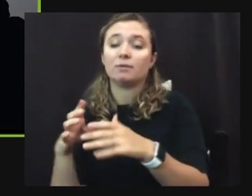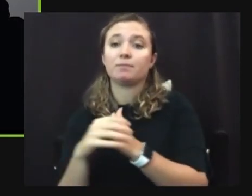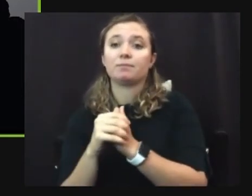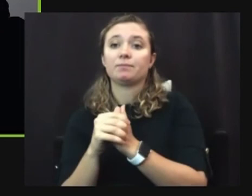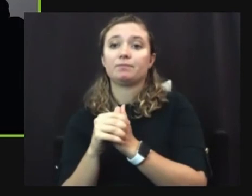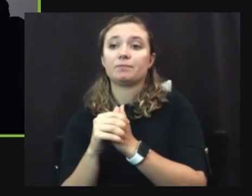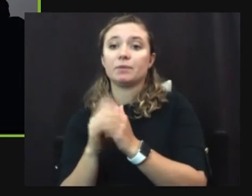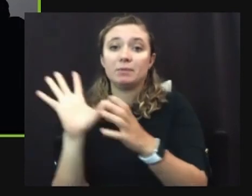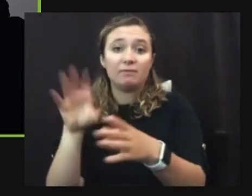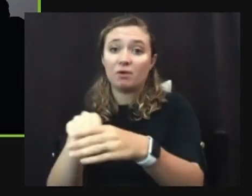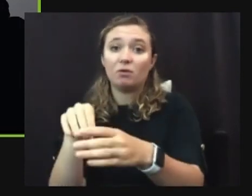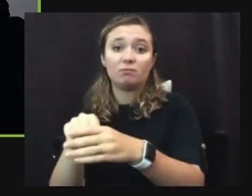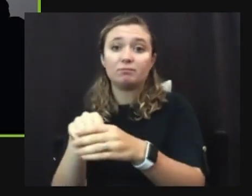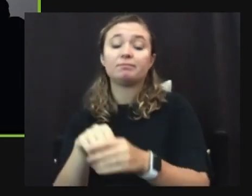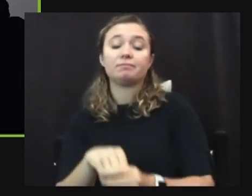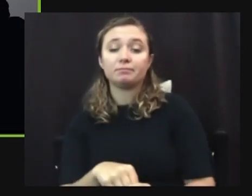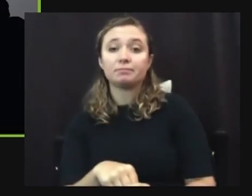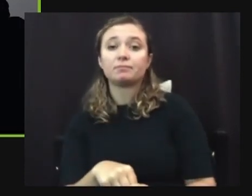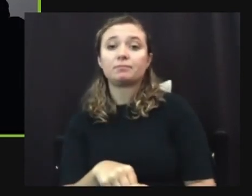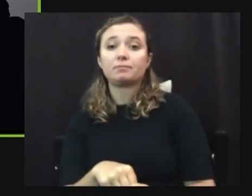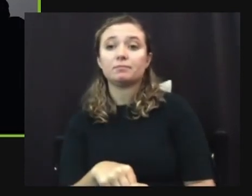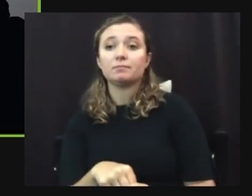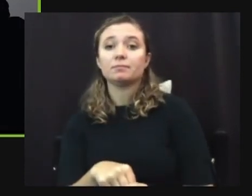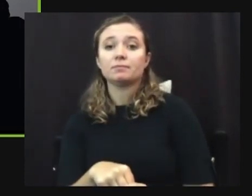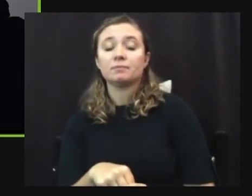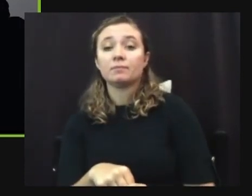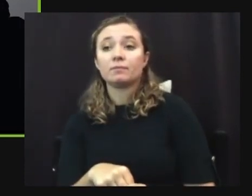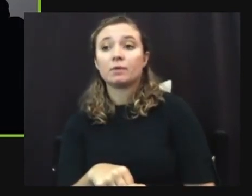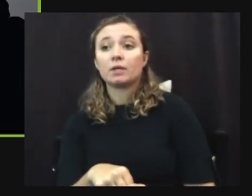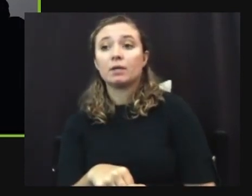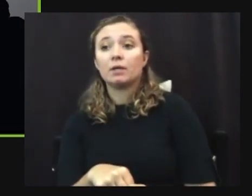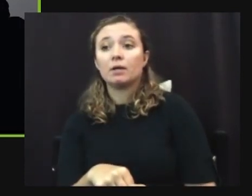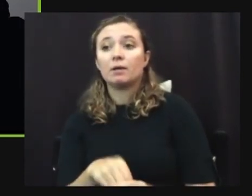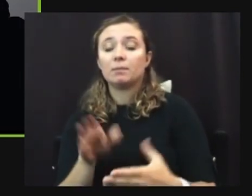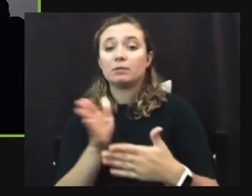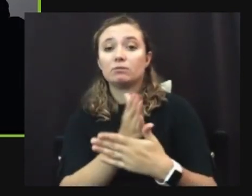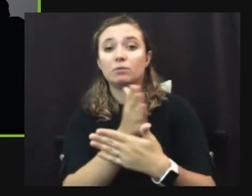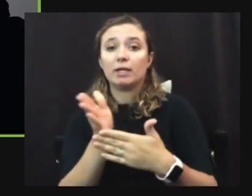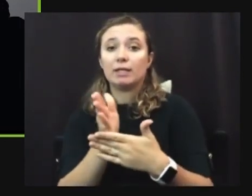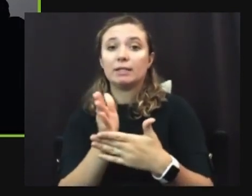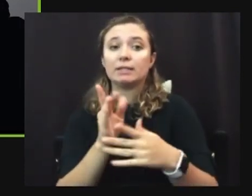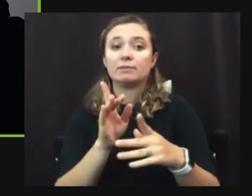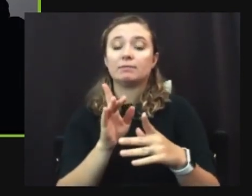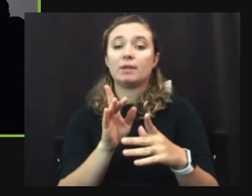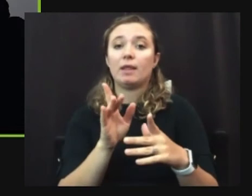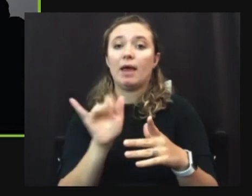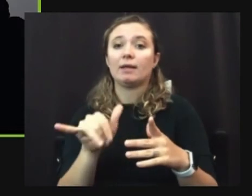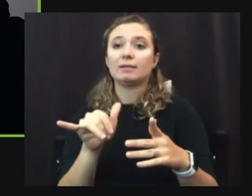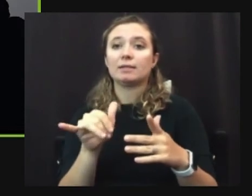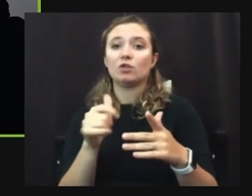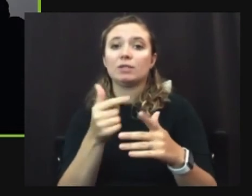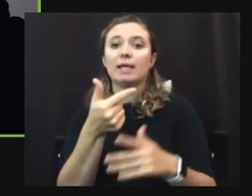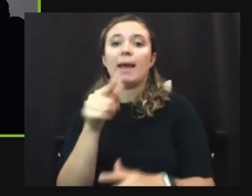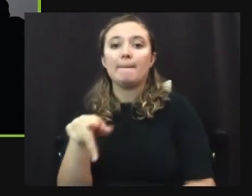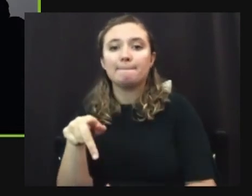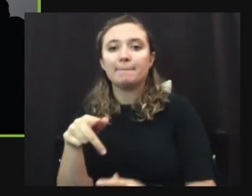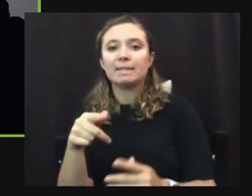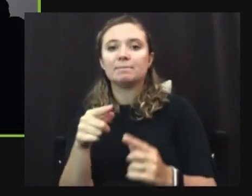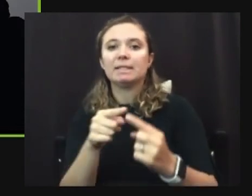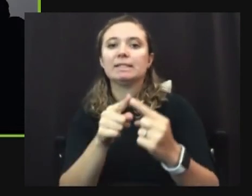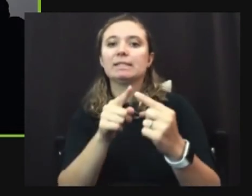Diminishes the interpersonal gaps between people who are different by fostering joint collaboration. Once you build